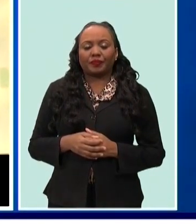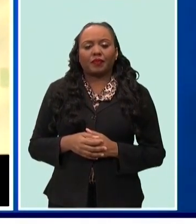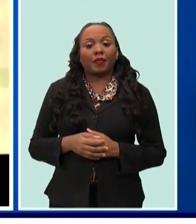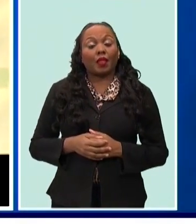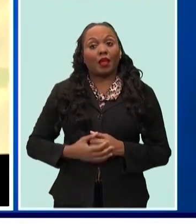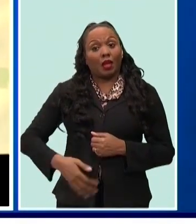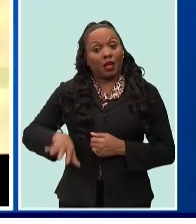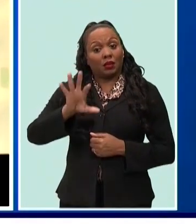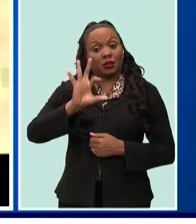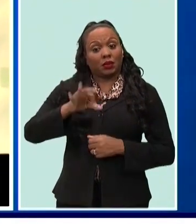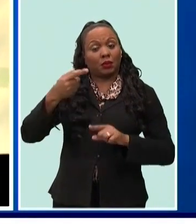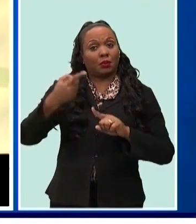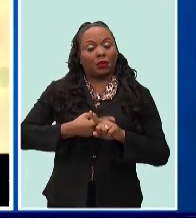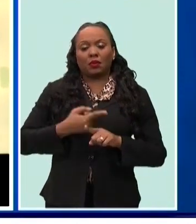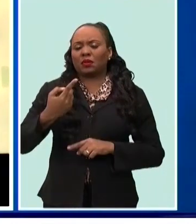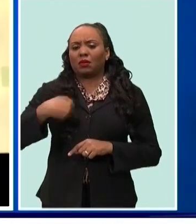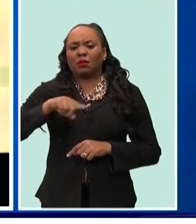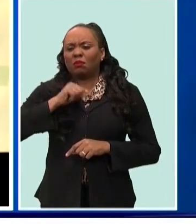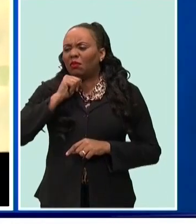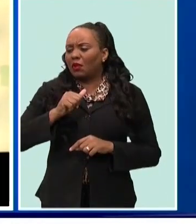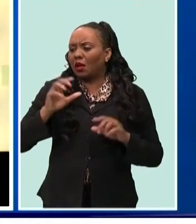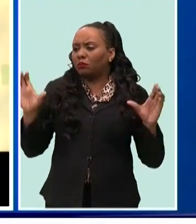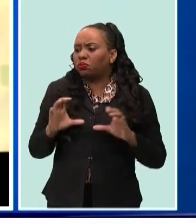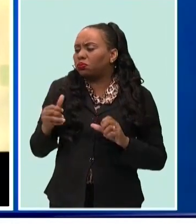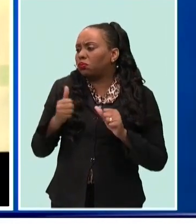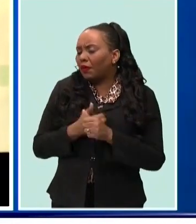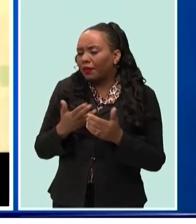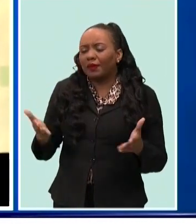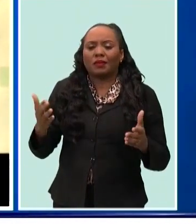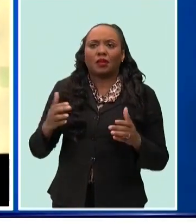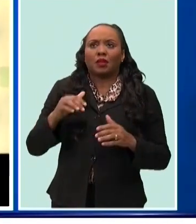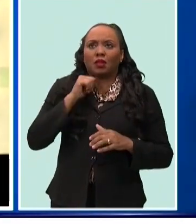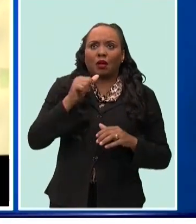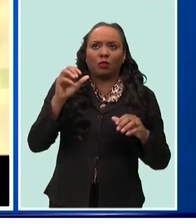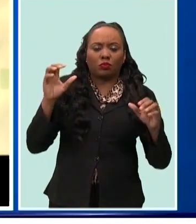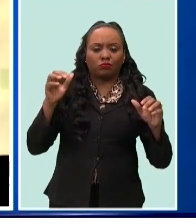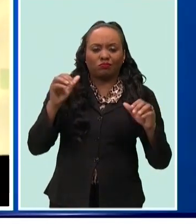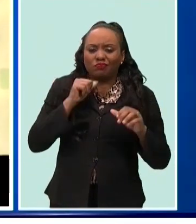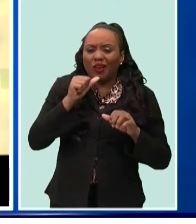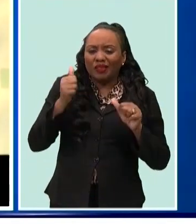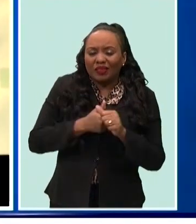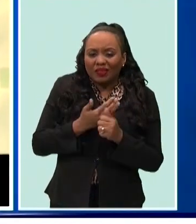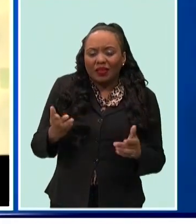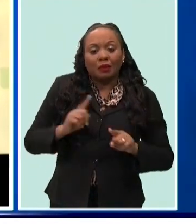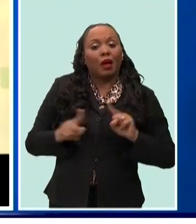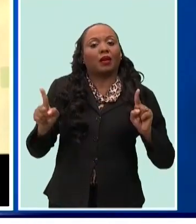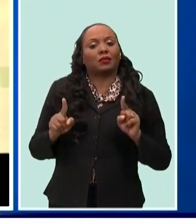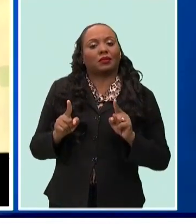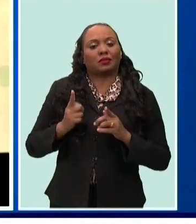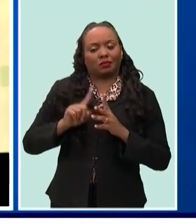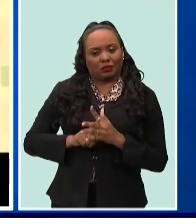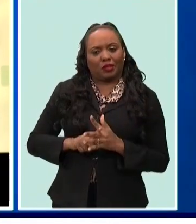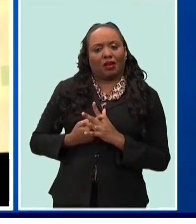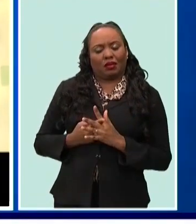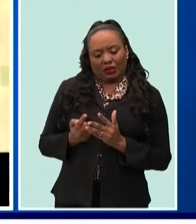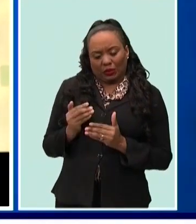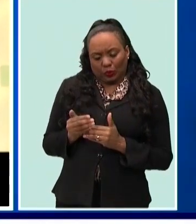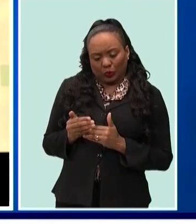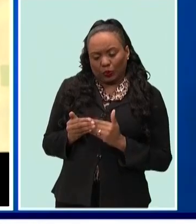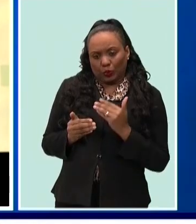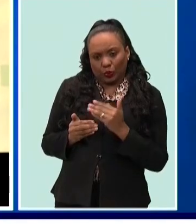9 months, not to do everything that has to be done. But we've started the process such that people who